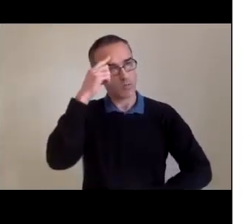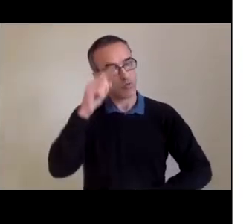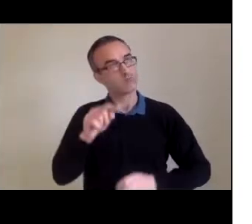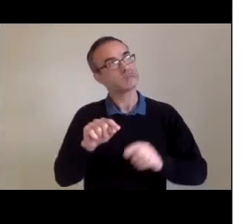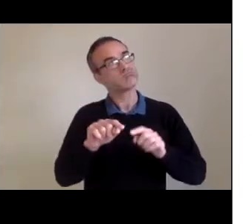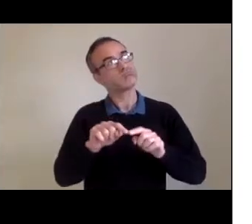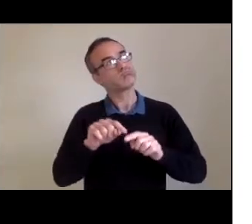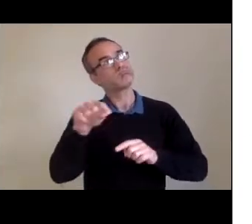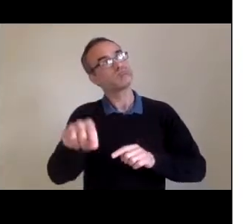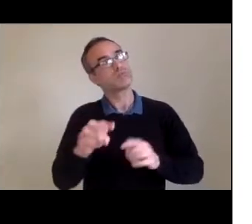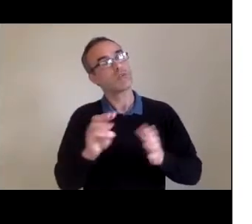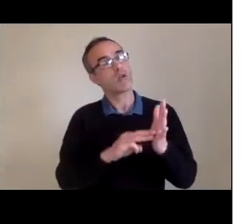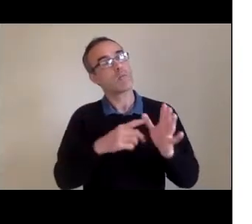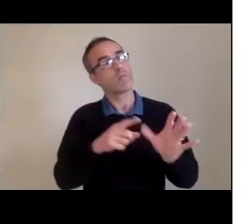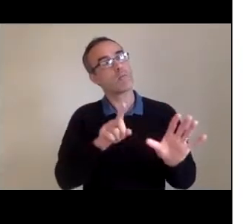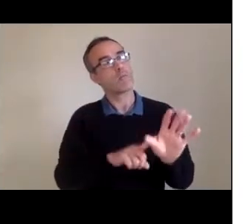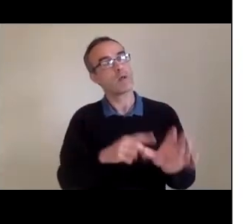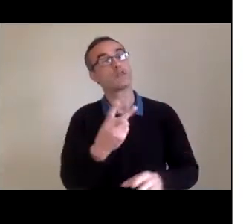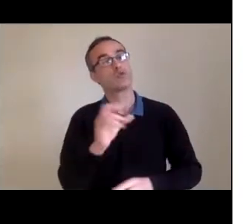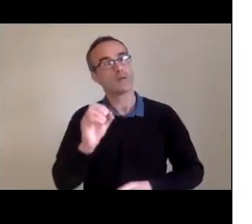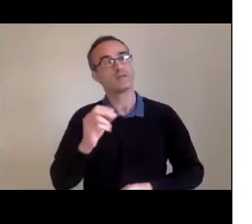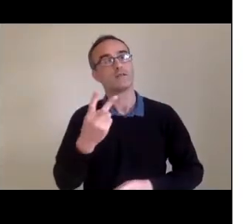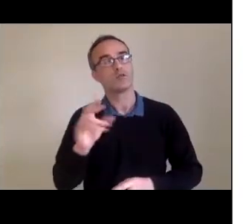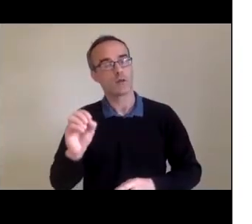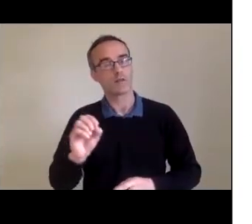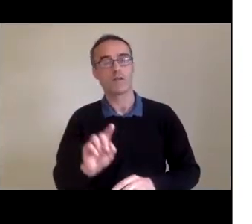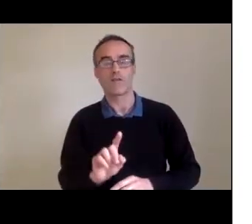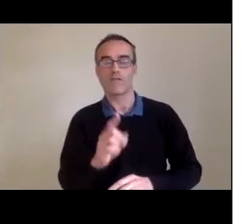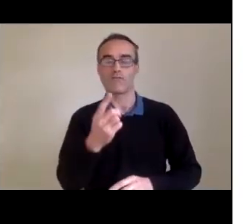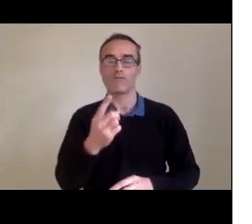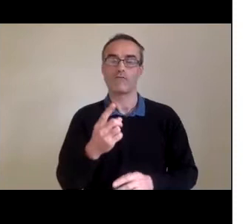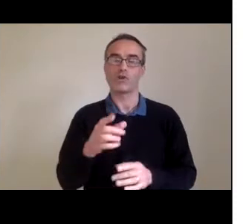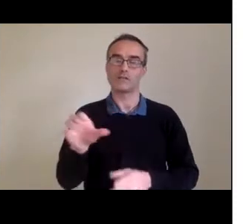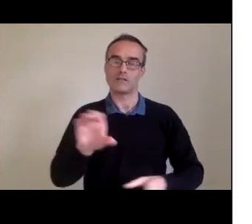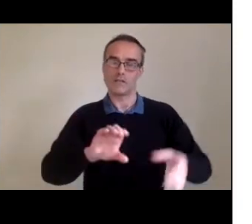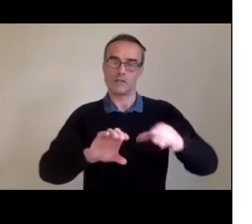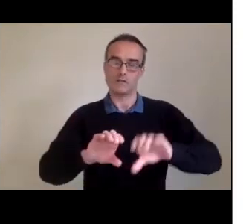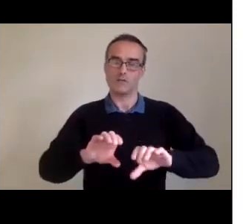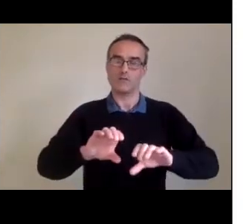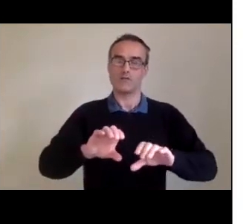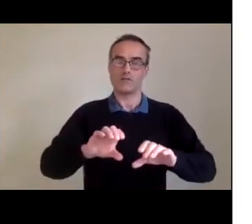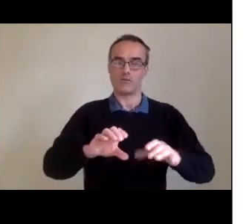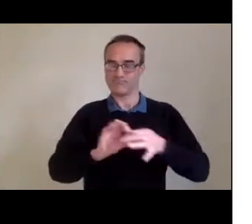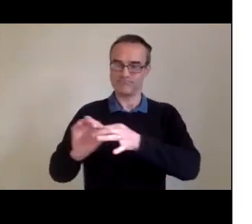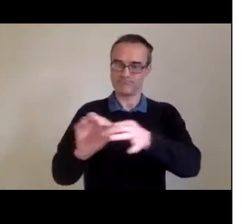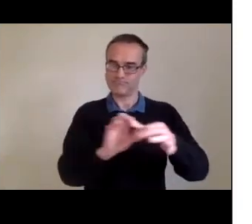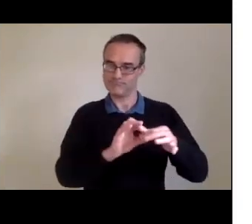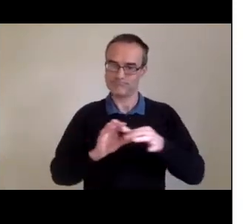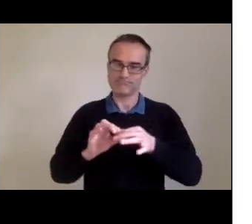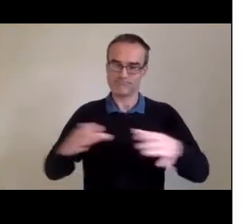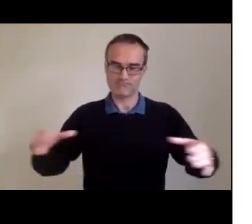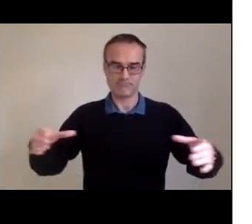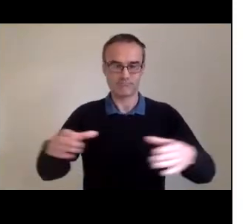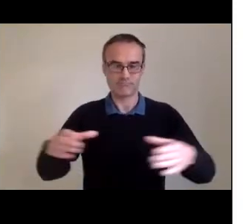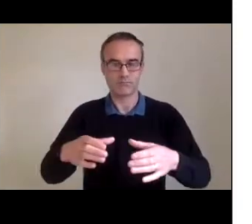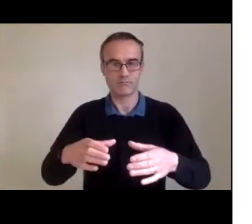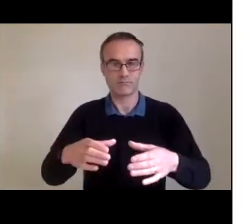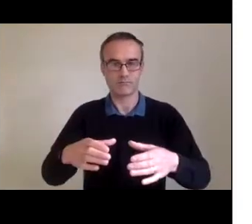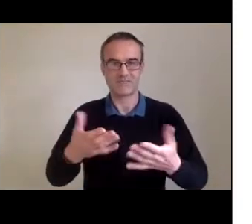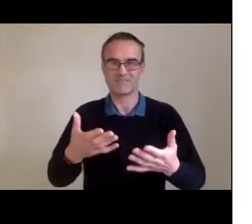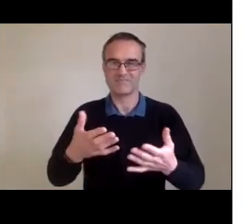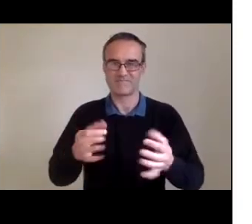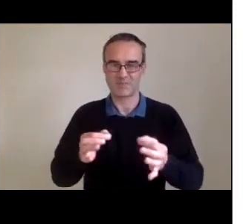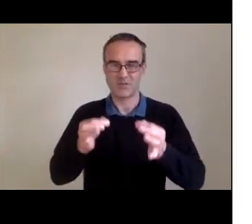2020 for the first Commonwealth Chemistry Congress and General Assembly. But as you'll know, sadly we had to